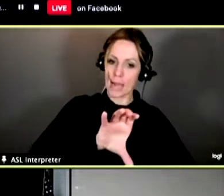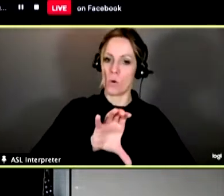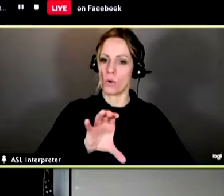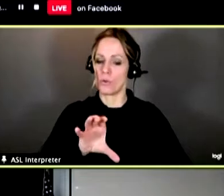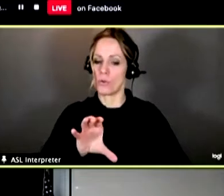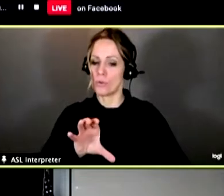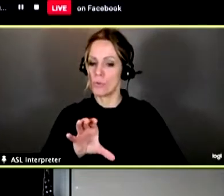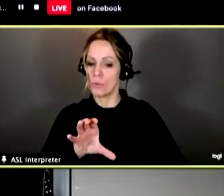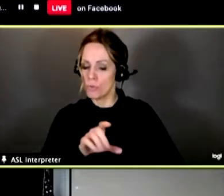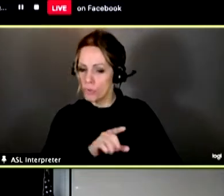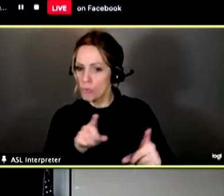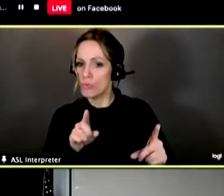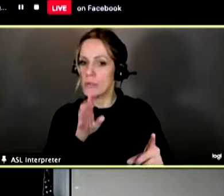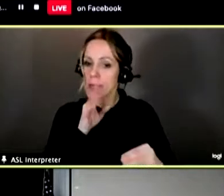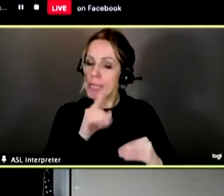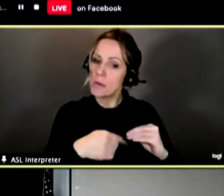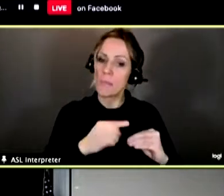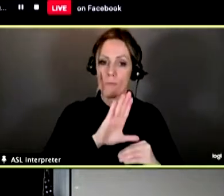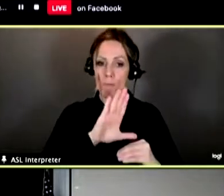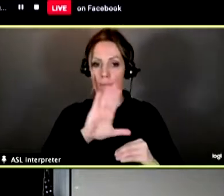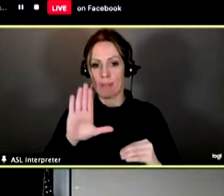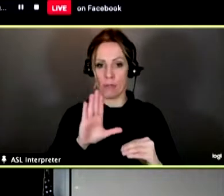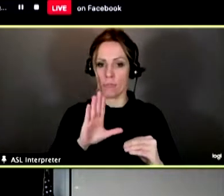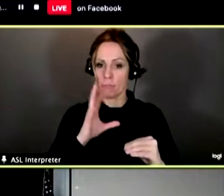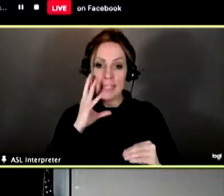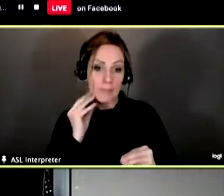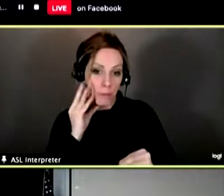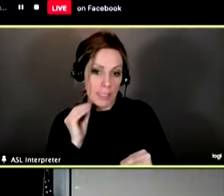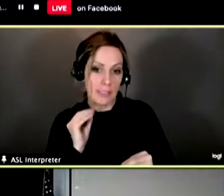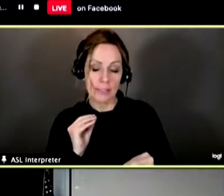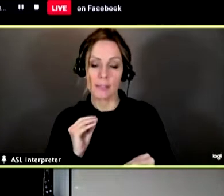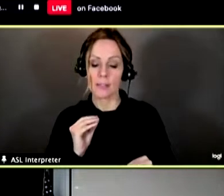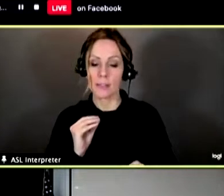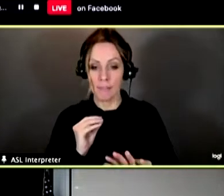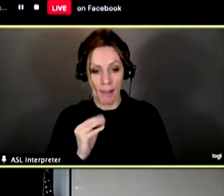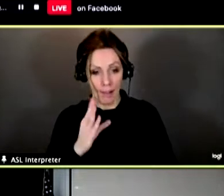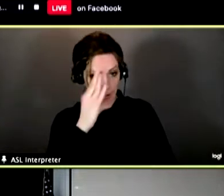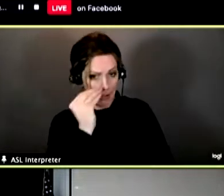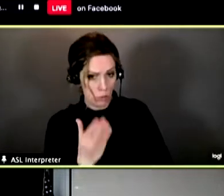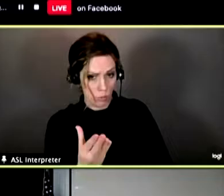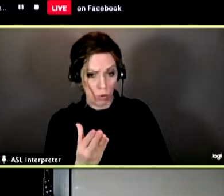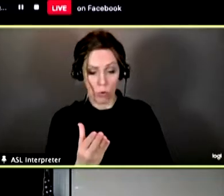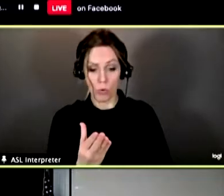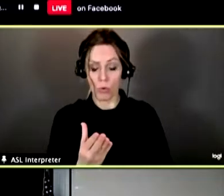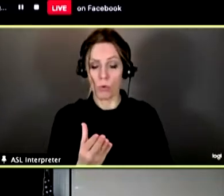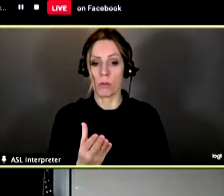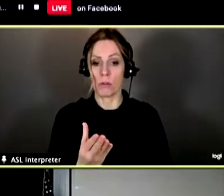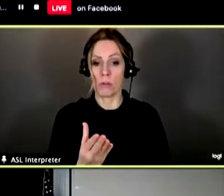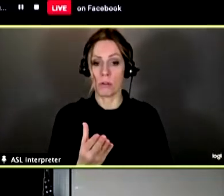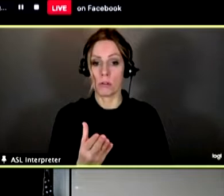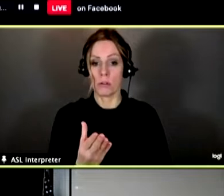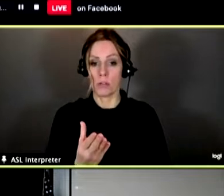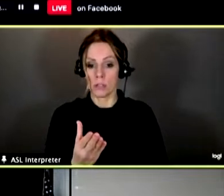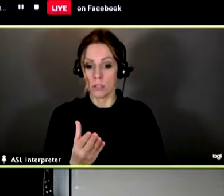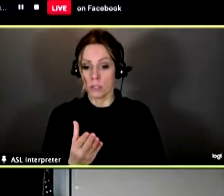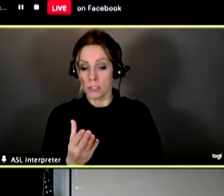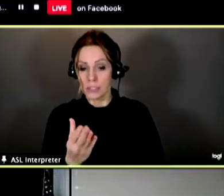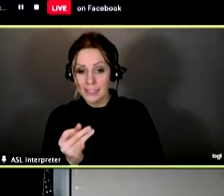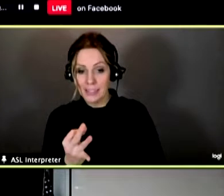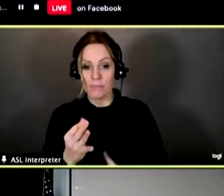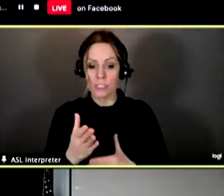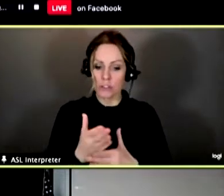speak about their experiences, and just know that the sharing of our